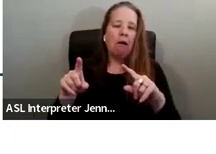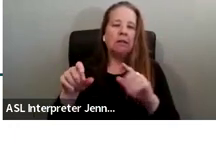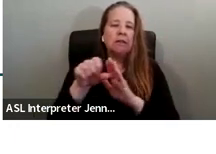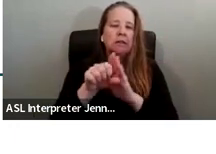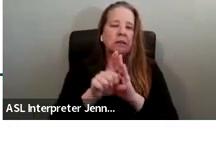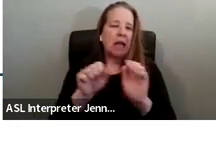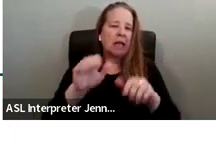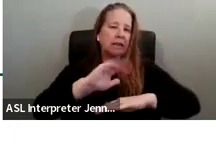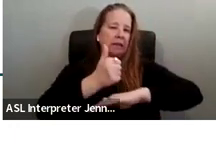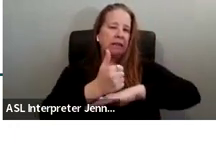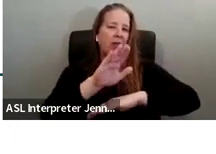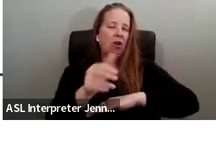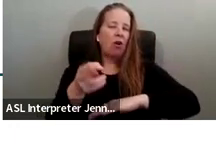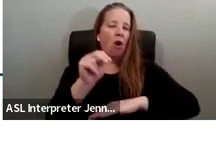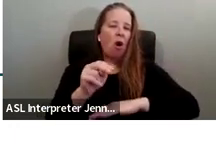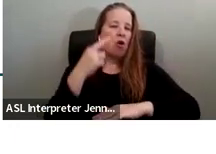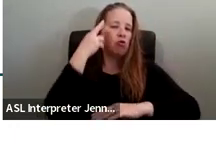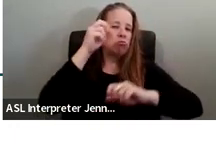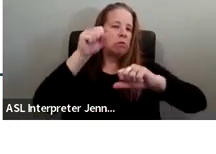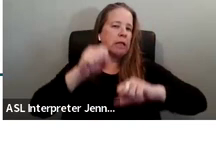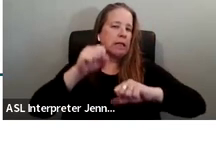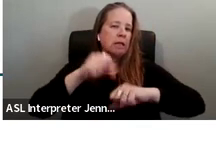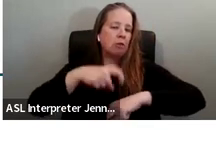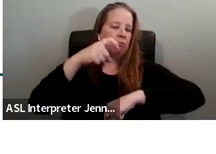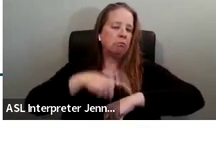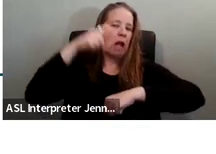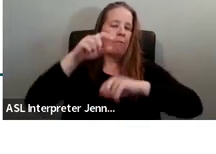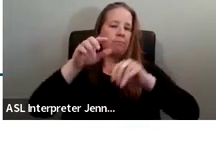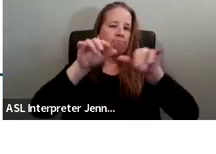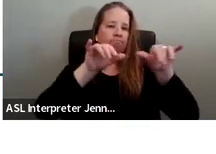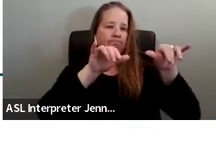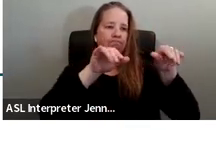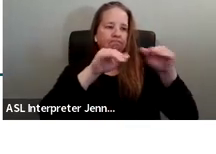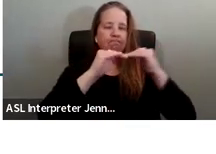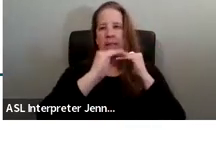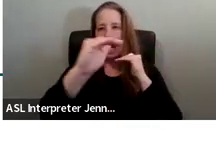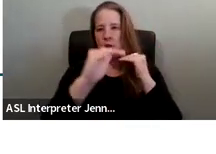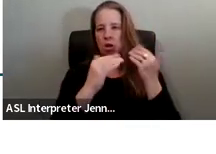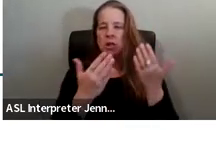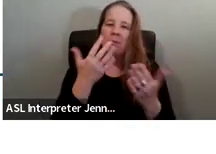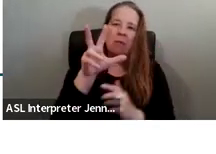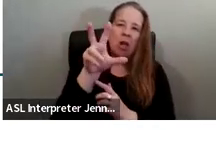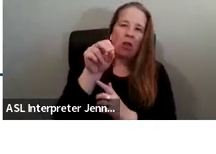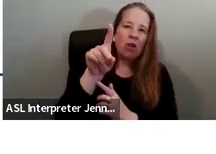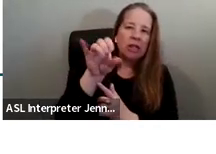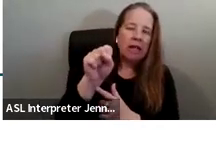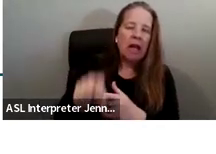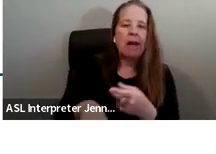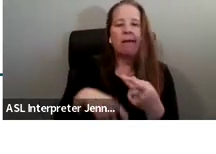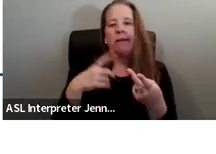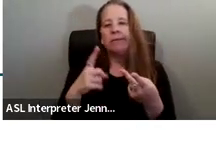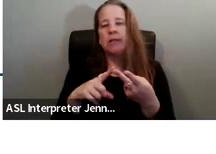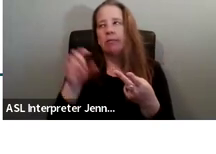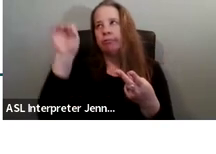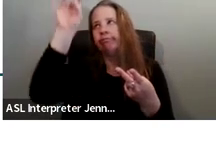can set their own reasonable promptness standards and really do. They try to, whether it's 30 days or, you know, I'm just